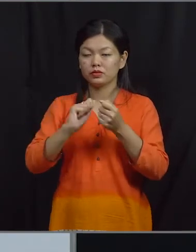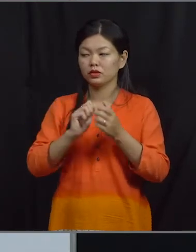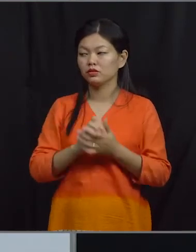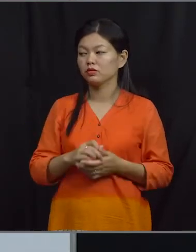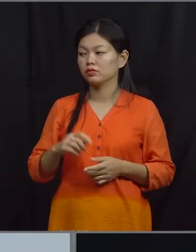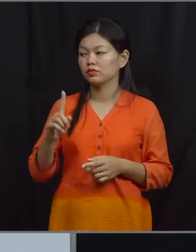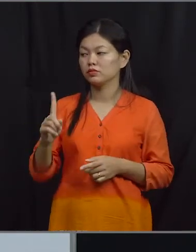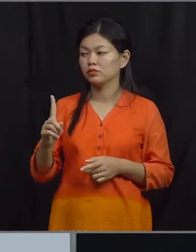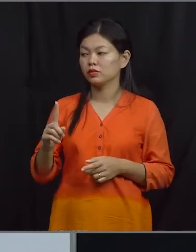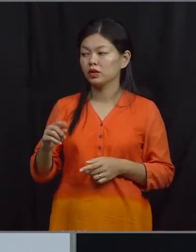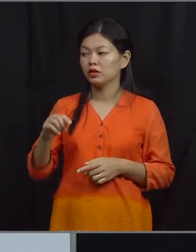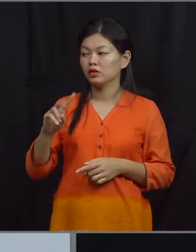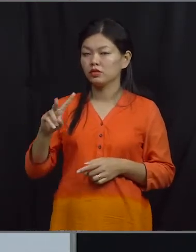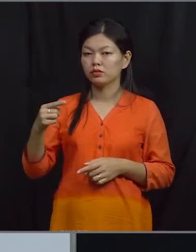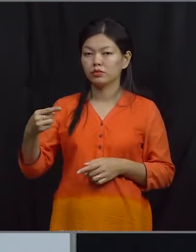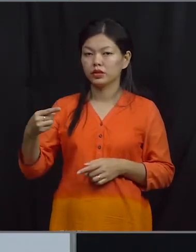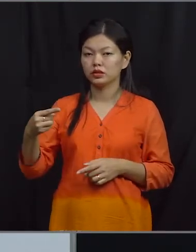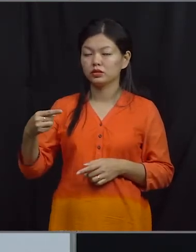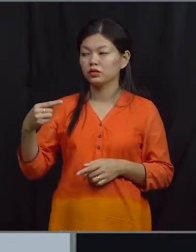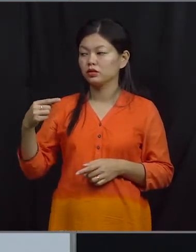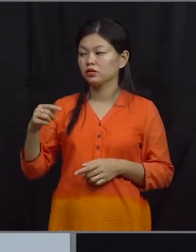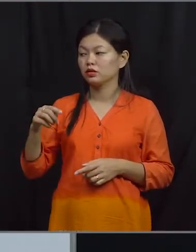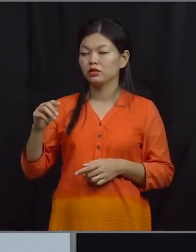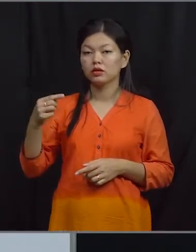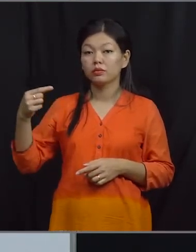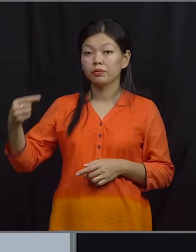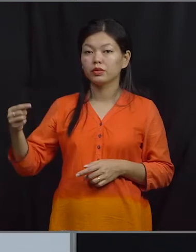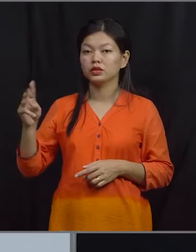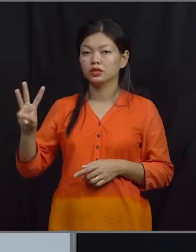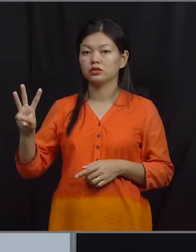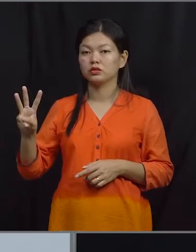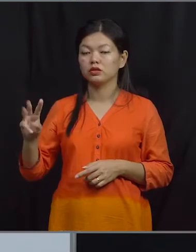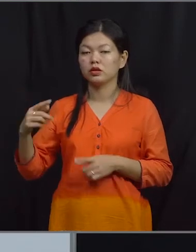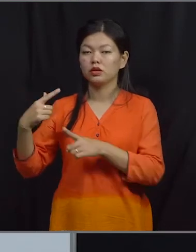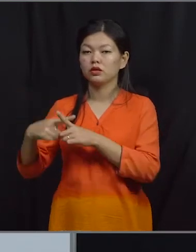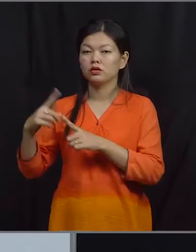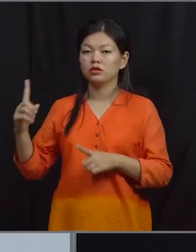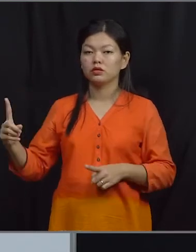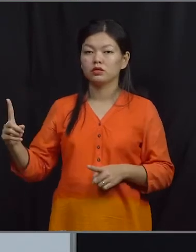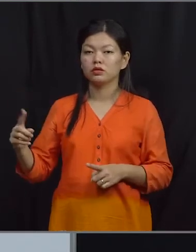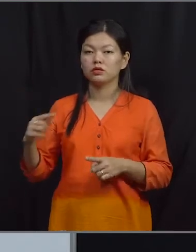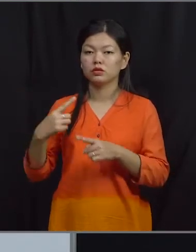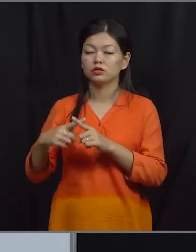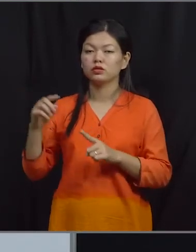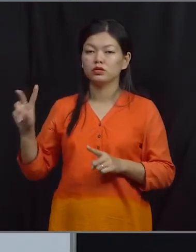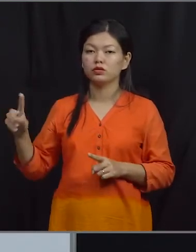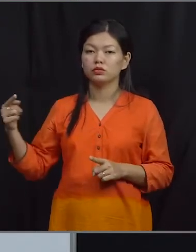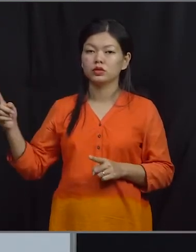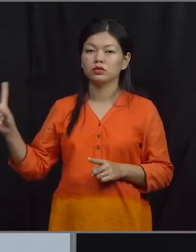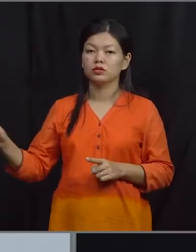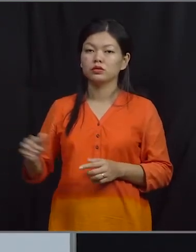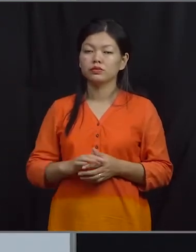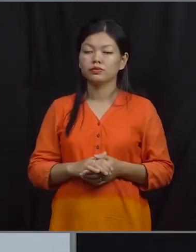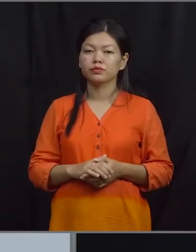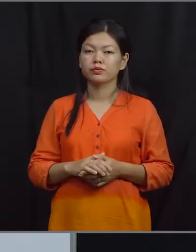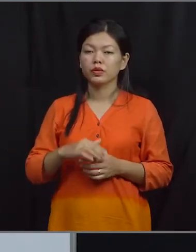we get 2 minus of minus 3, and here plus 1 into 2 minus 1. Okay,